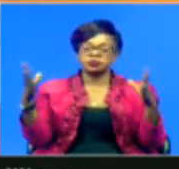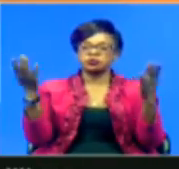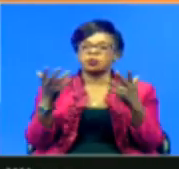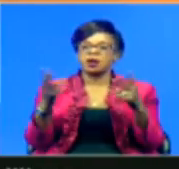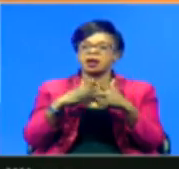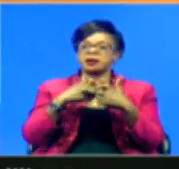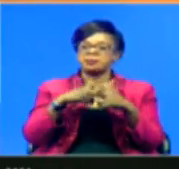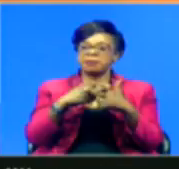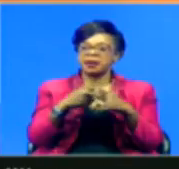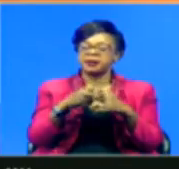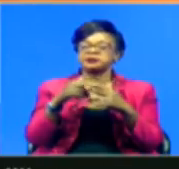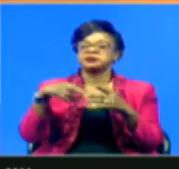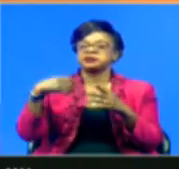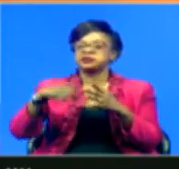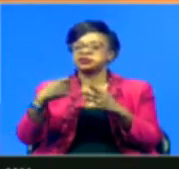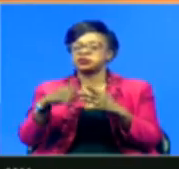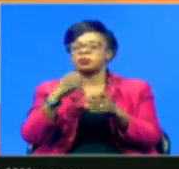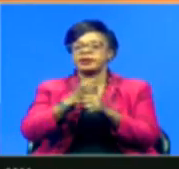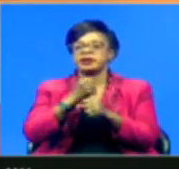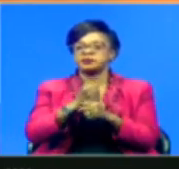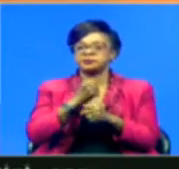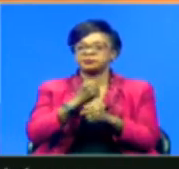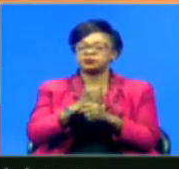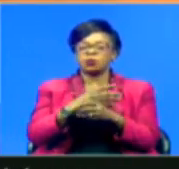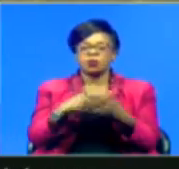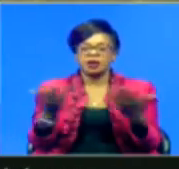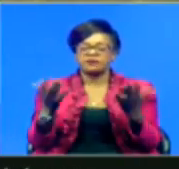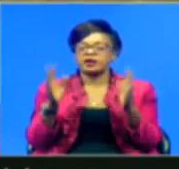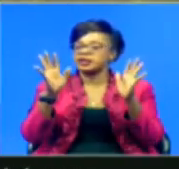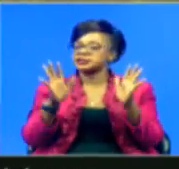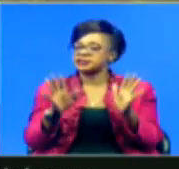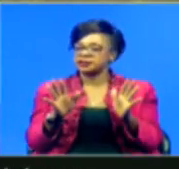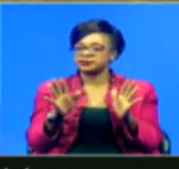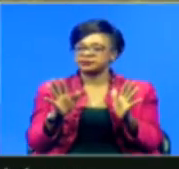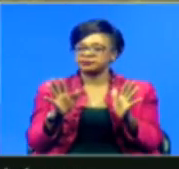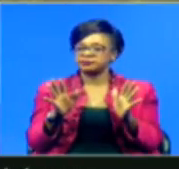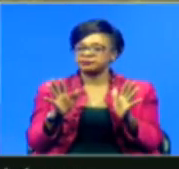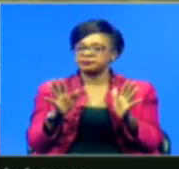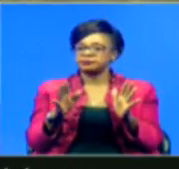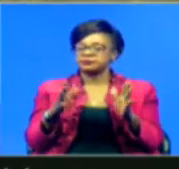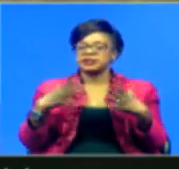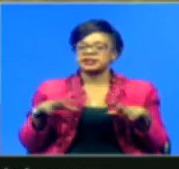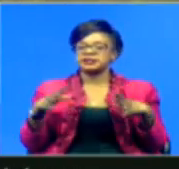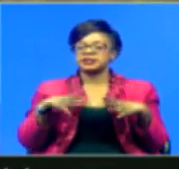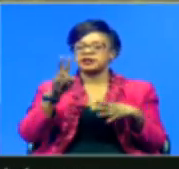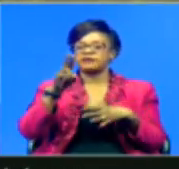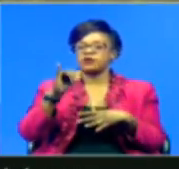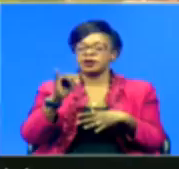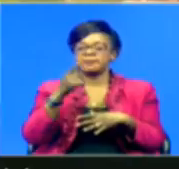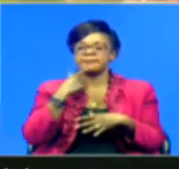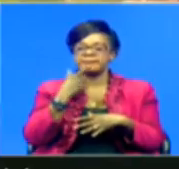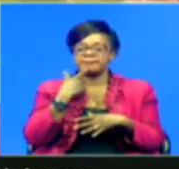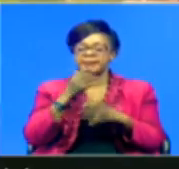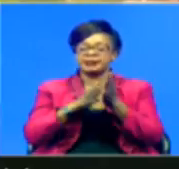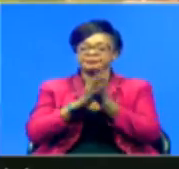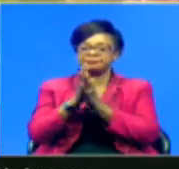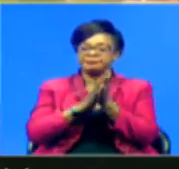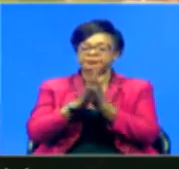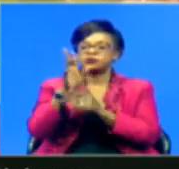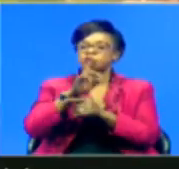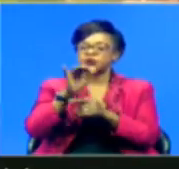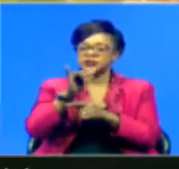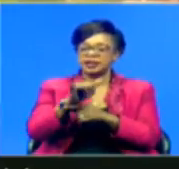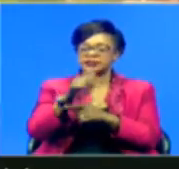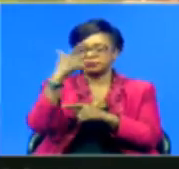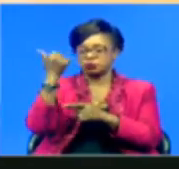locomotive engines and coaches will be done whenever necessary. Residents in Voi say they are eager to use railway transport because